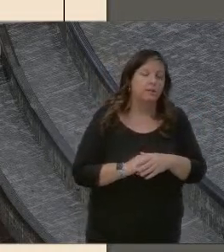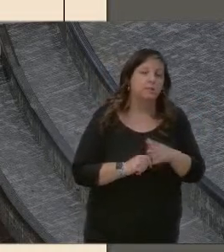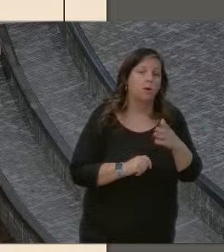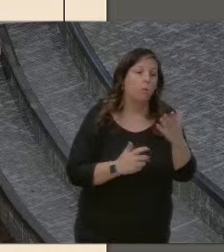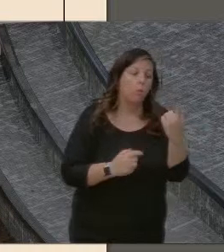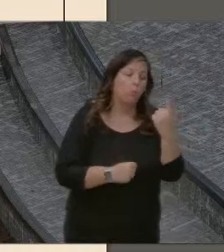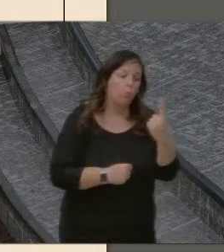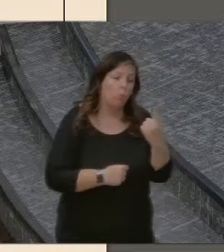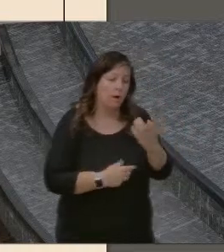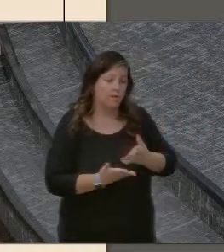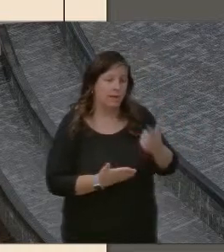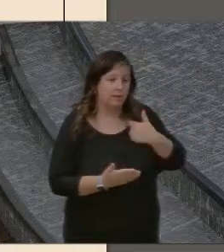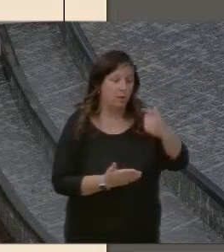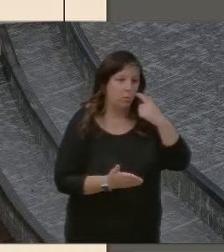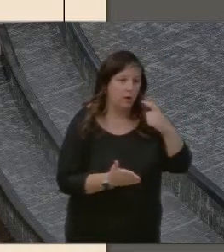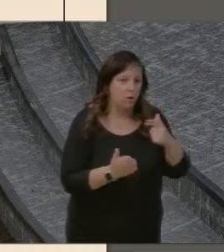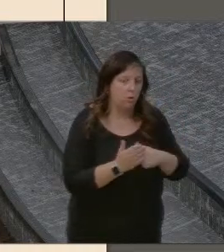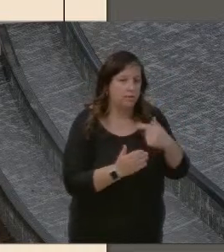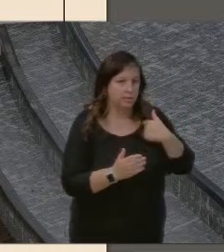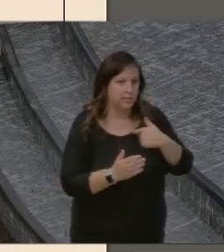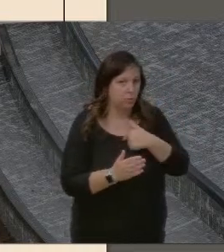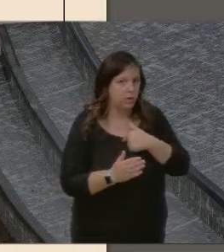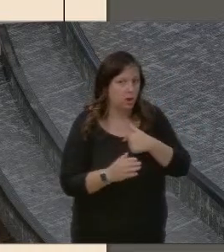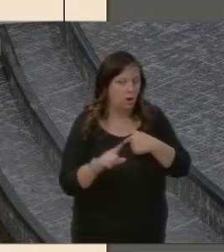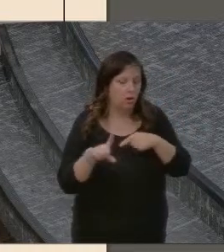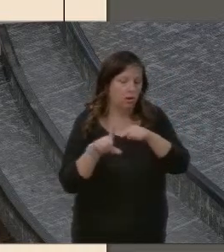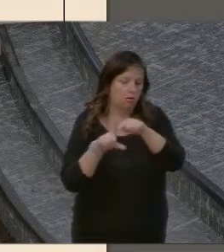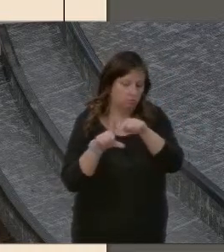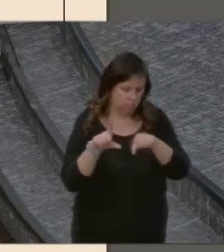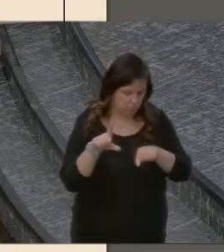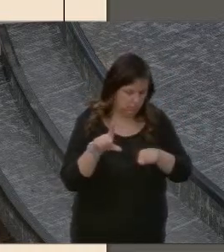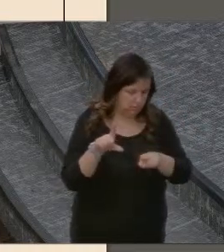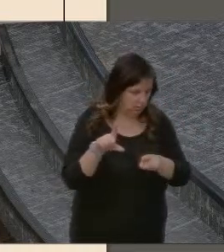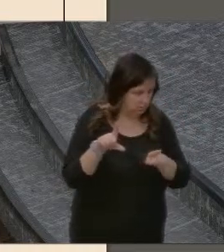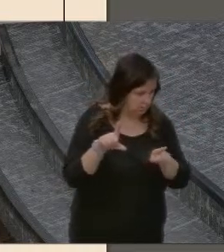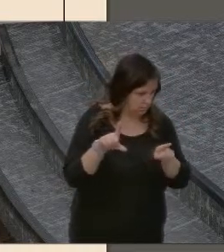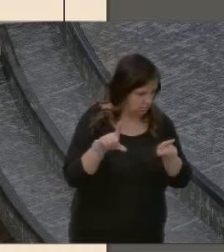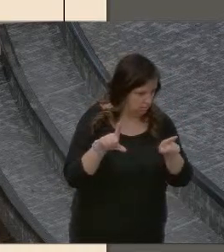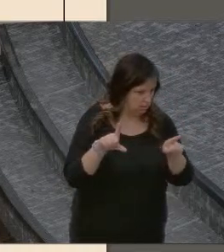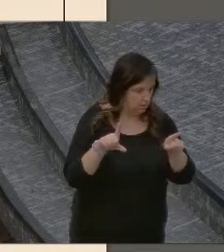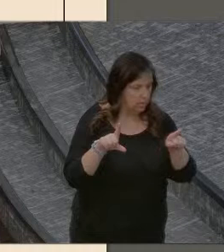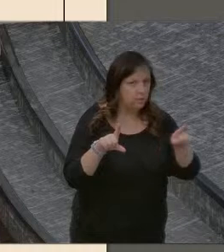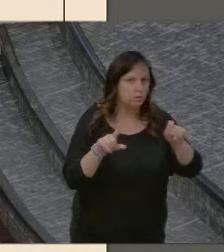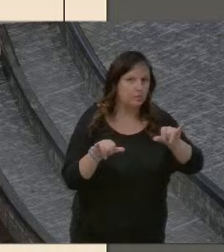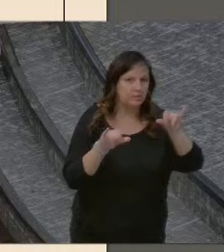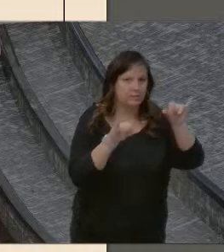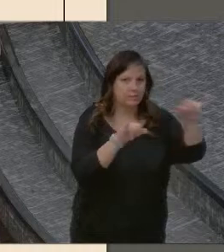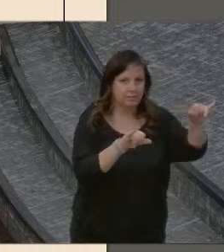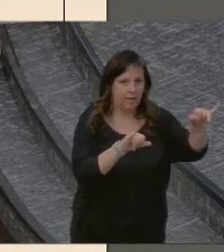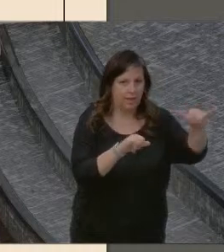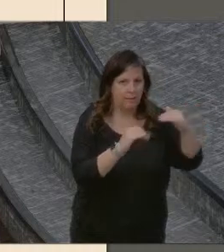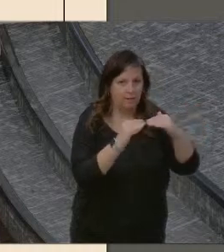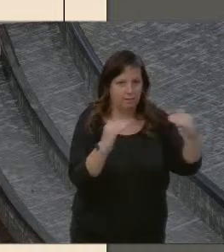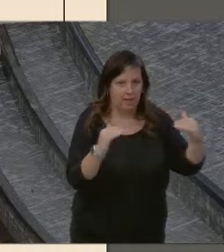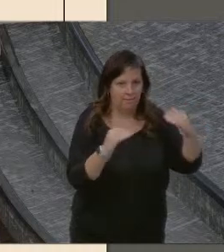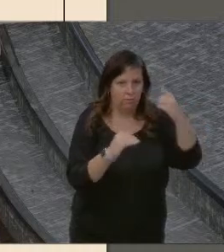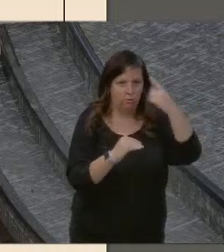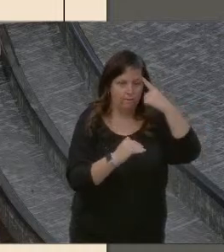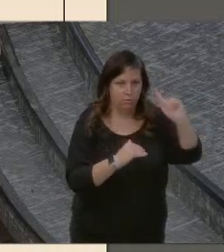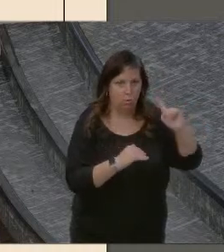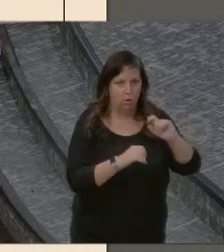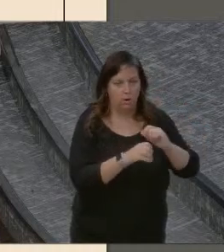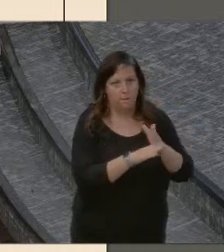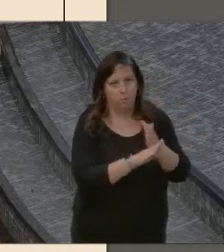rebounding, not quite there yet, but we are rebounding to pre-COVID levels in terms of